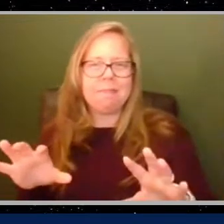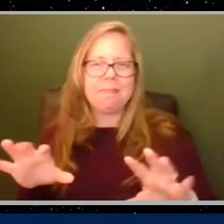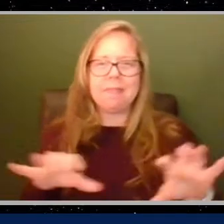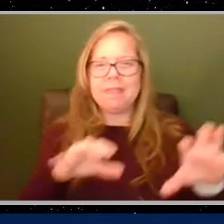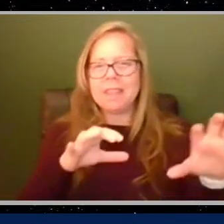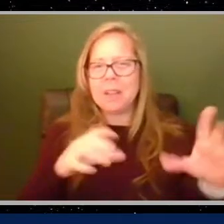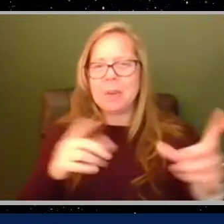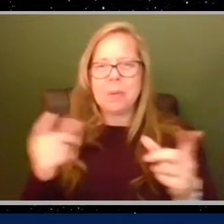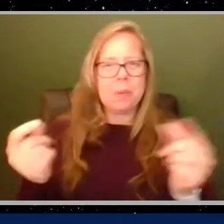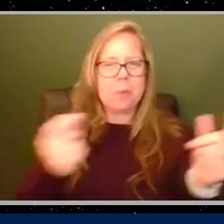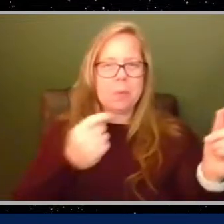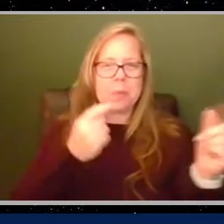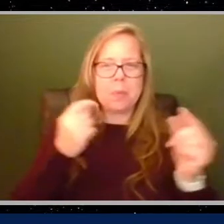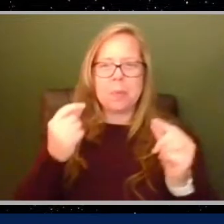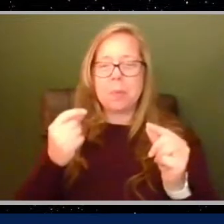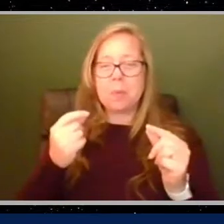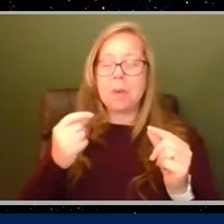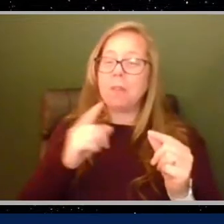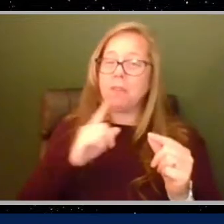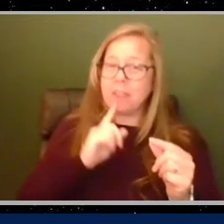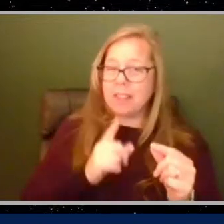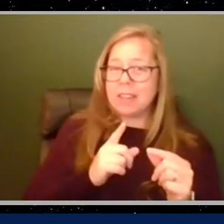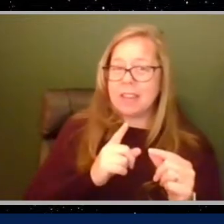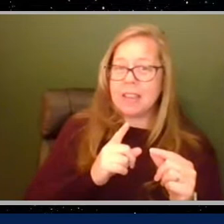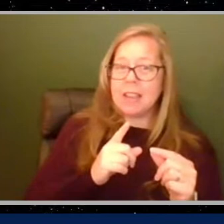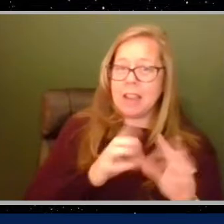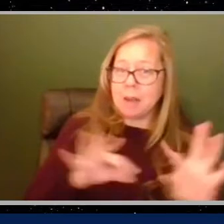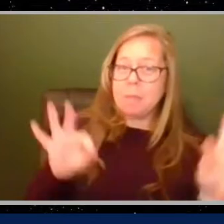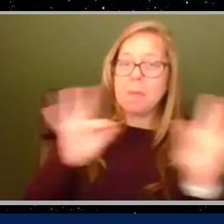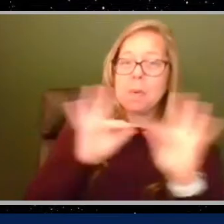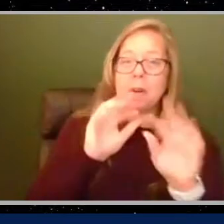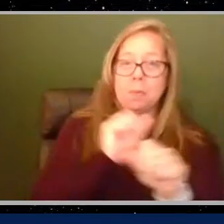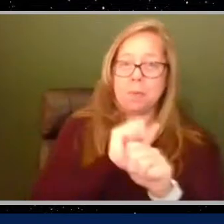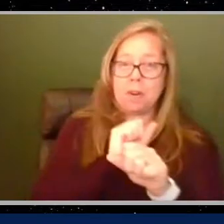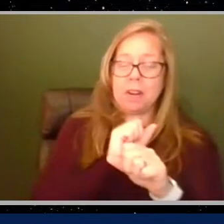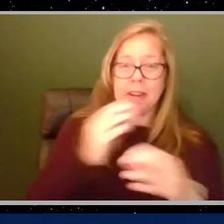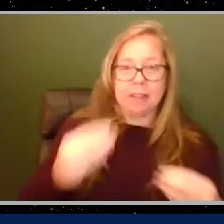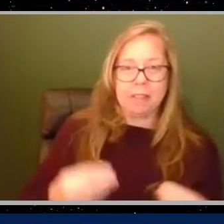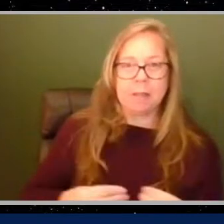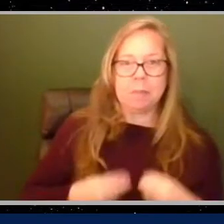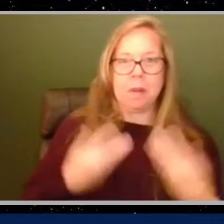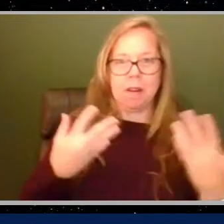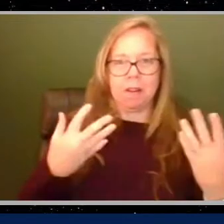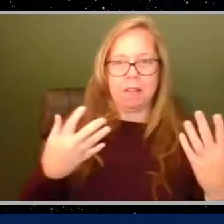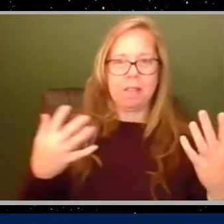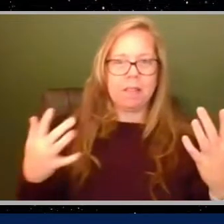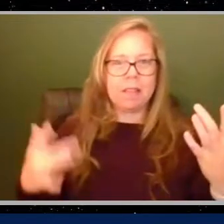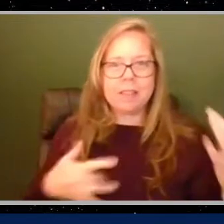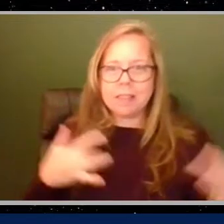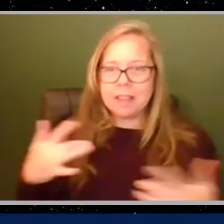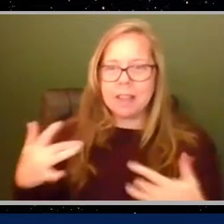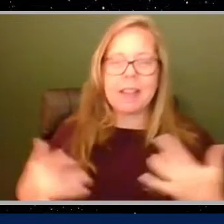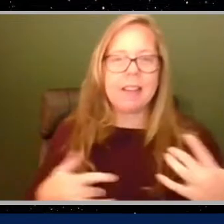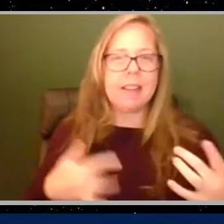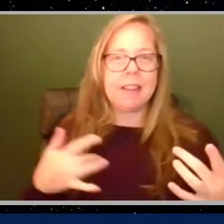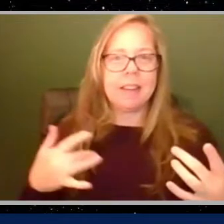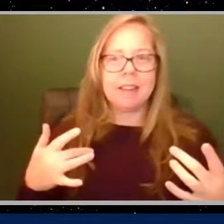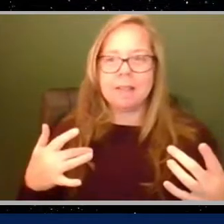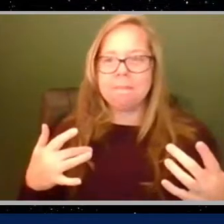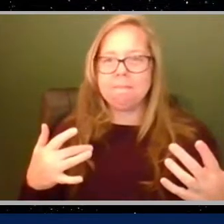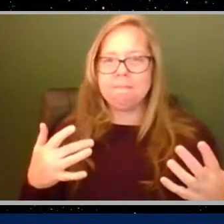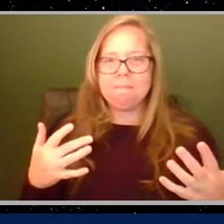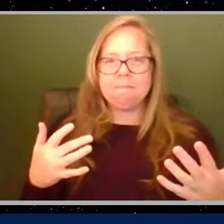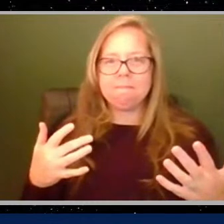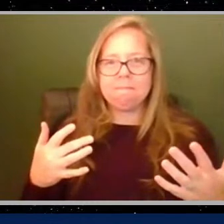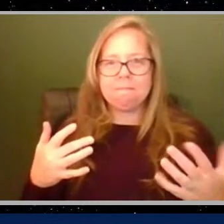like doing stuff that's really, you know, inspiring and exciting and you know, kind of pushing